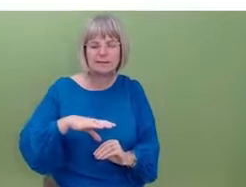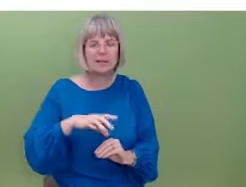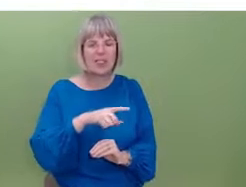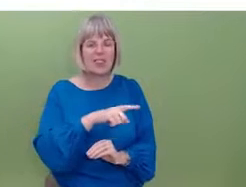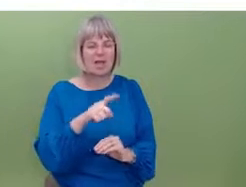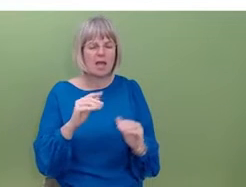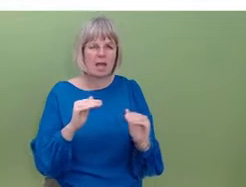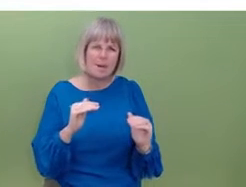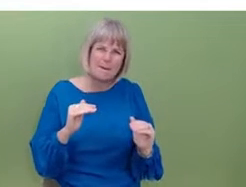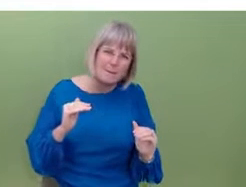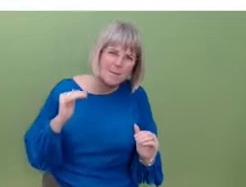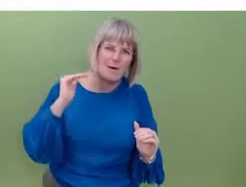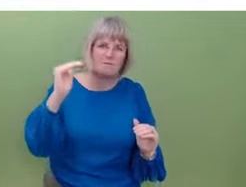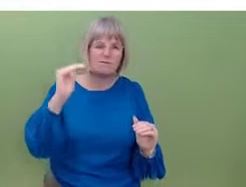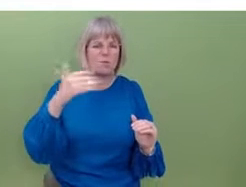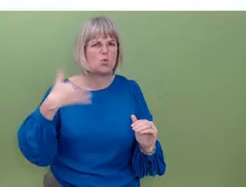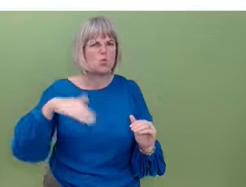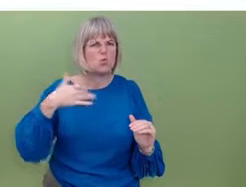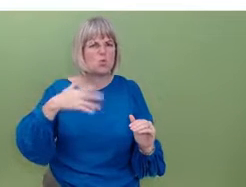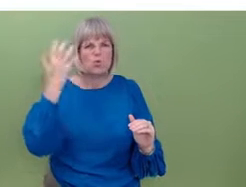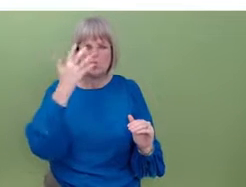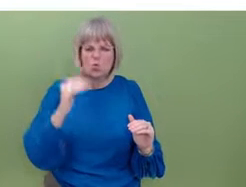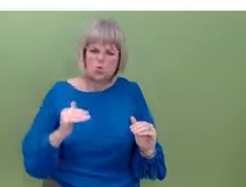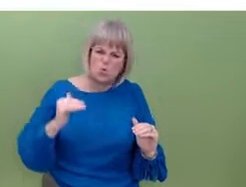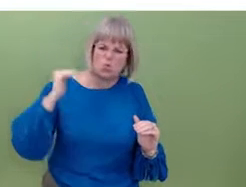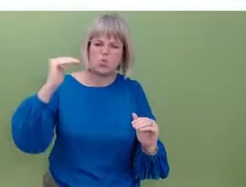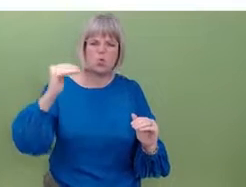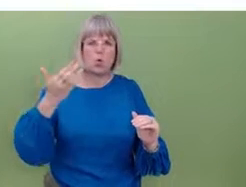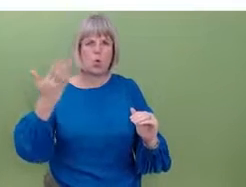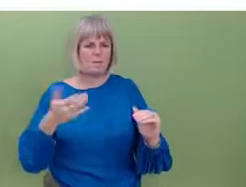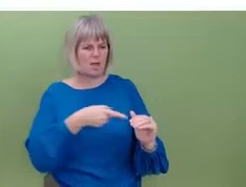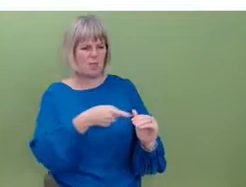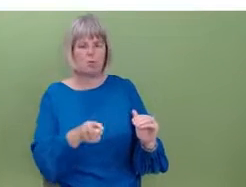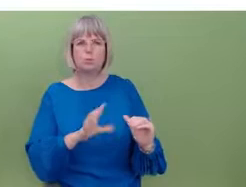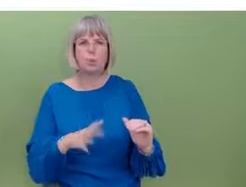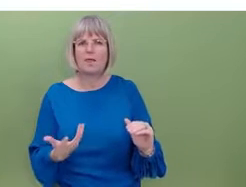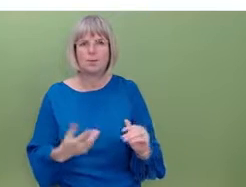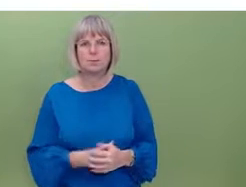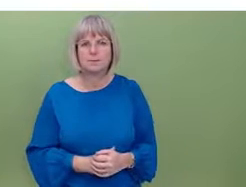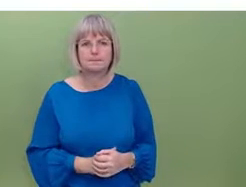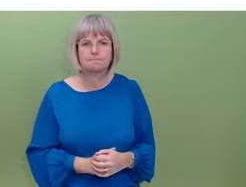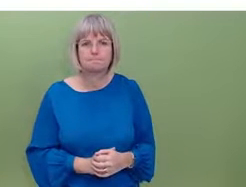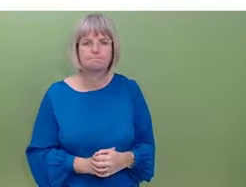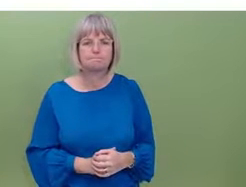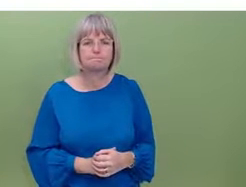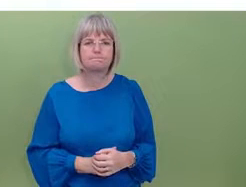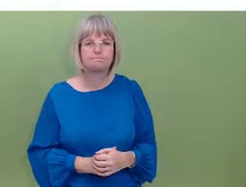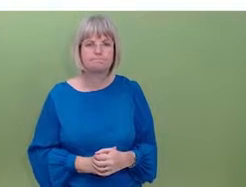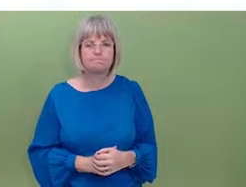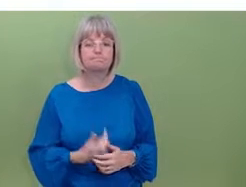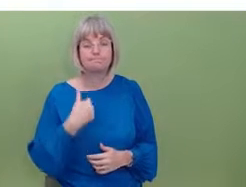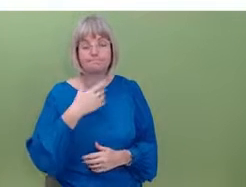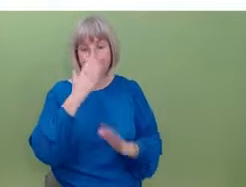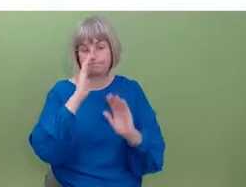above those without those risk factors. I should say that there are individual differences here